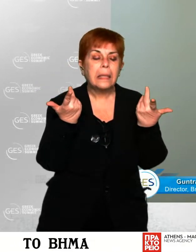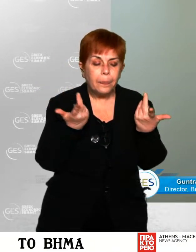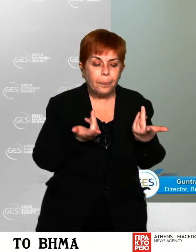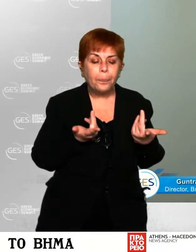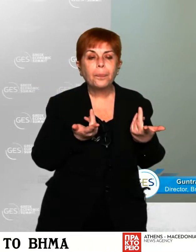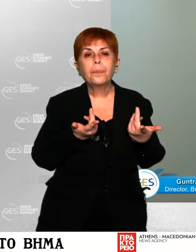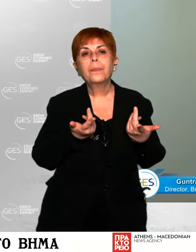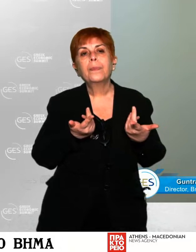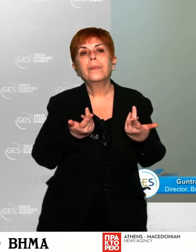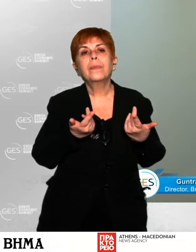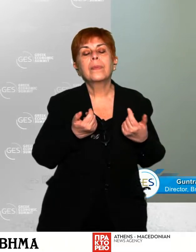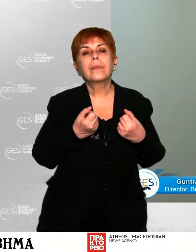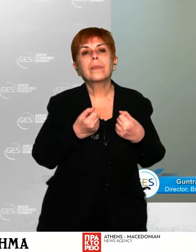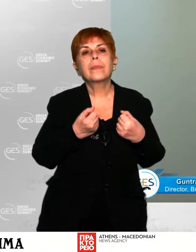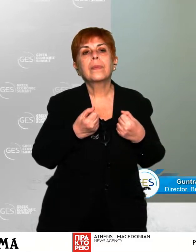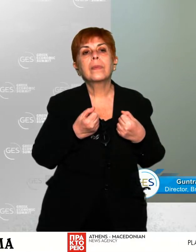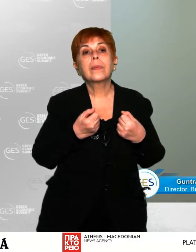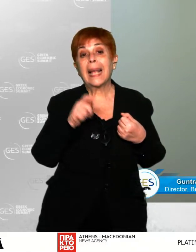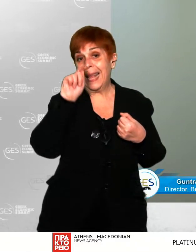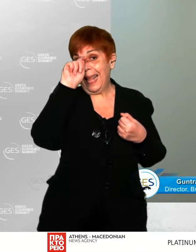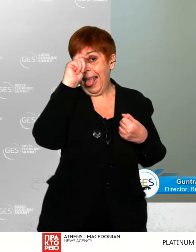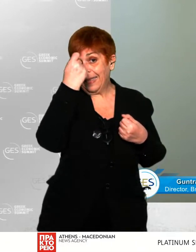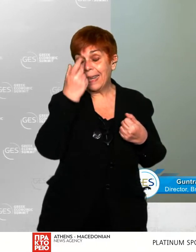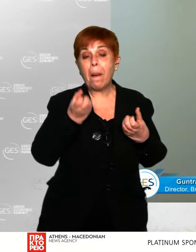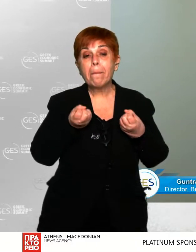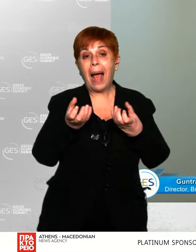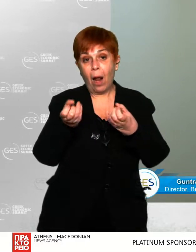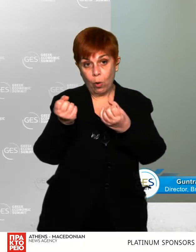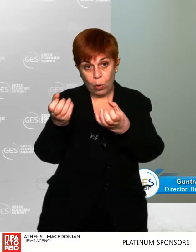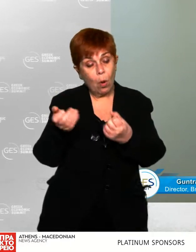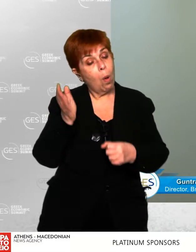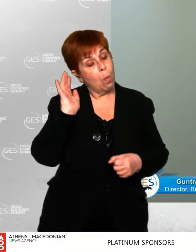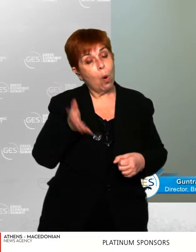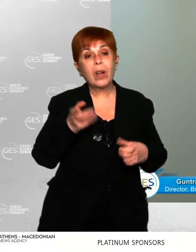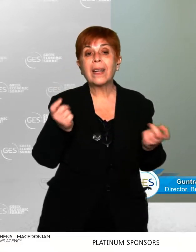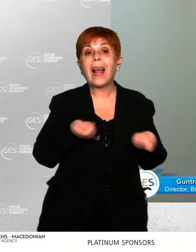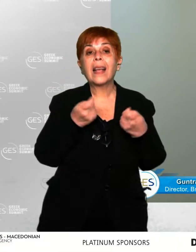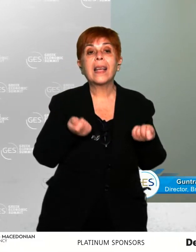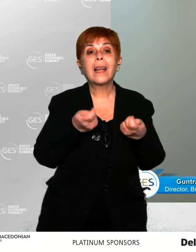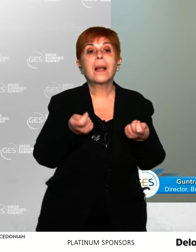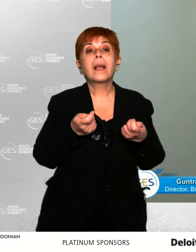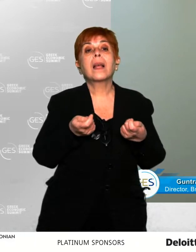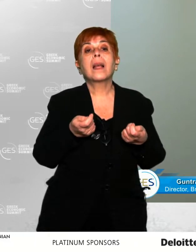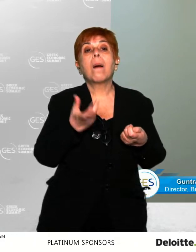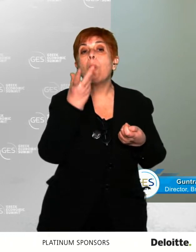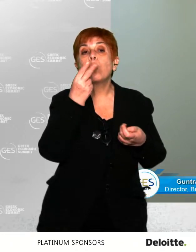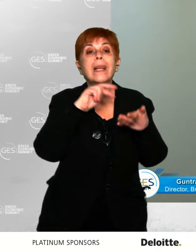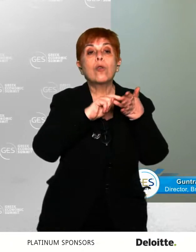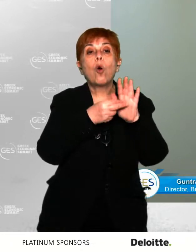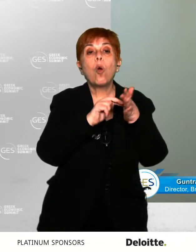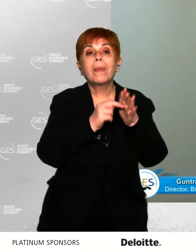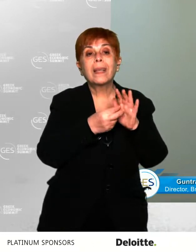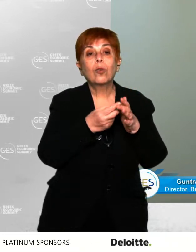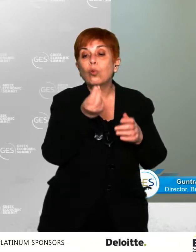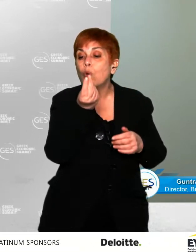electricity production can now be done very cheaply with renewable energy. In fact, the